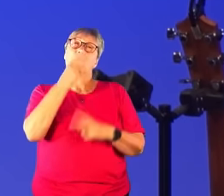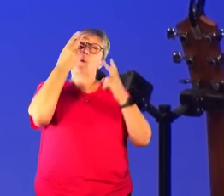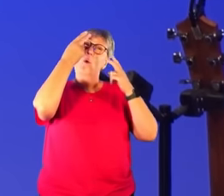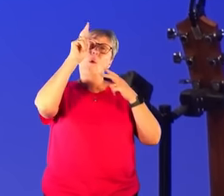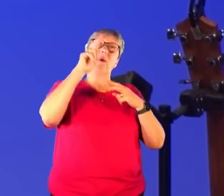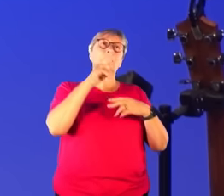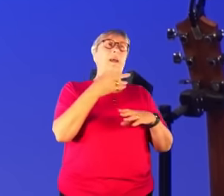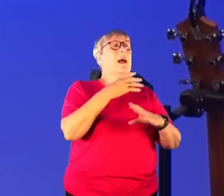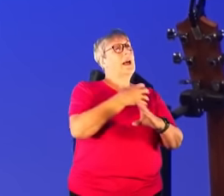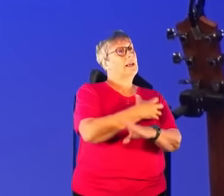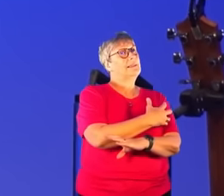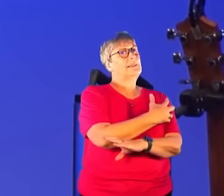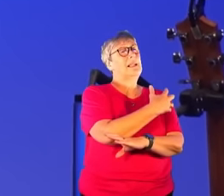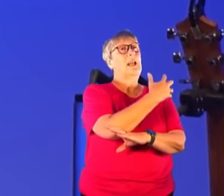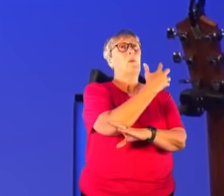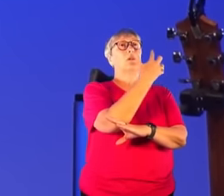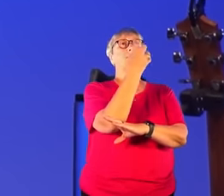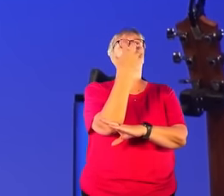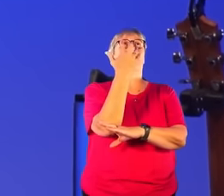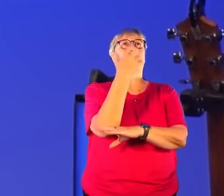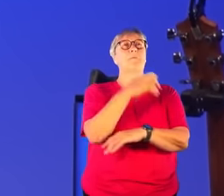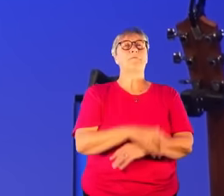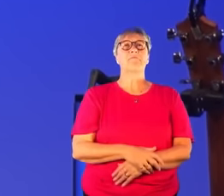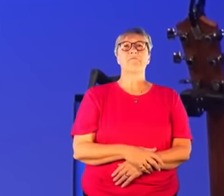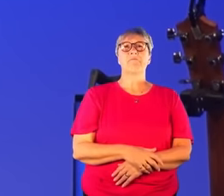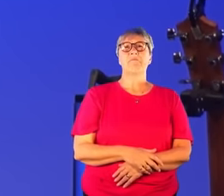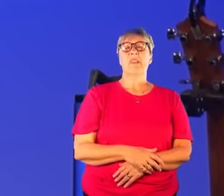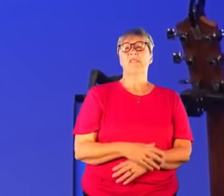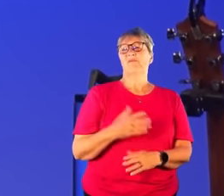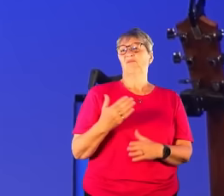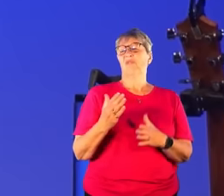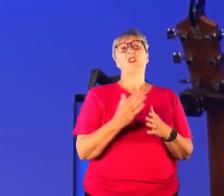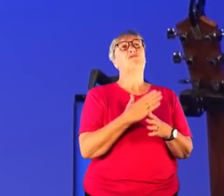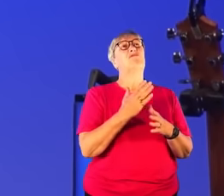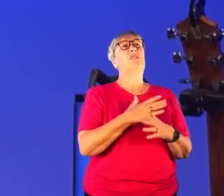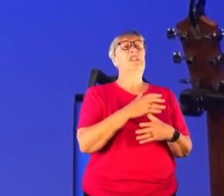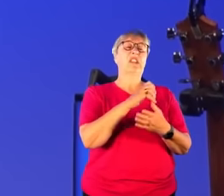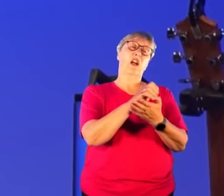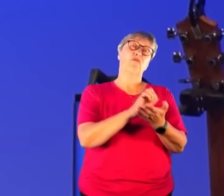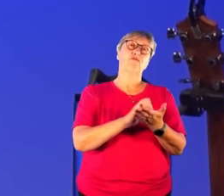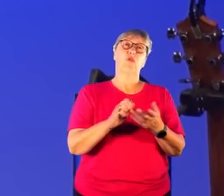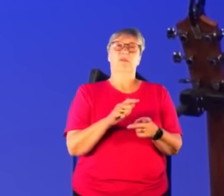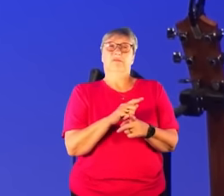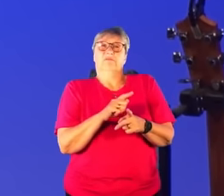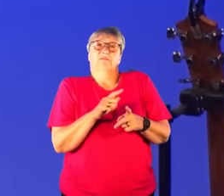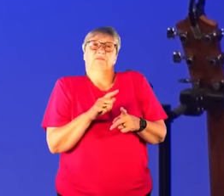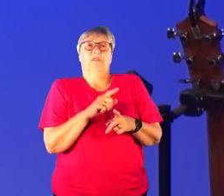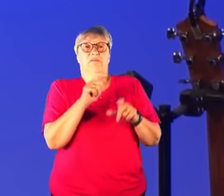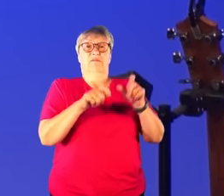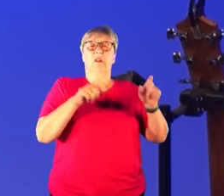And originally I just wrote it as a song that people could listen to a bit.